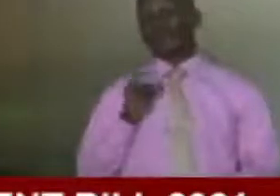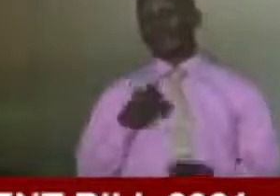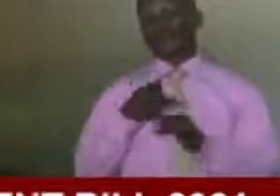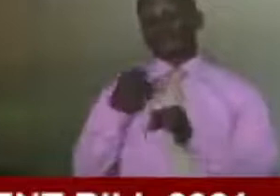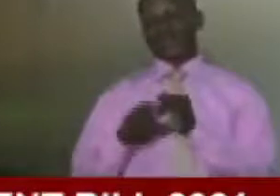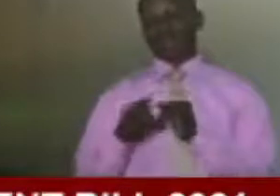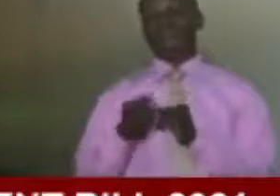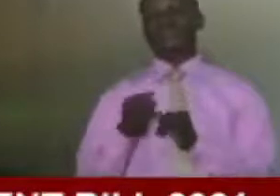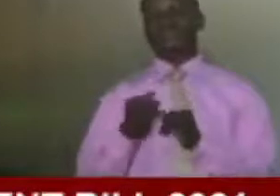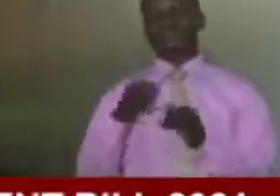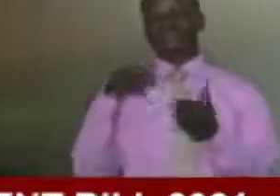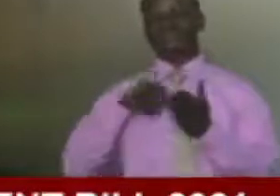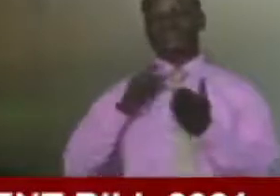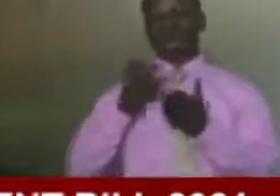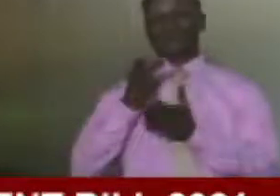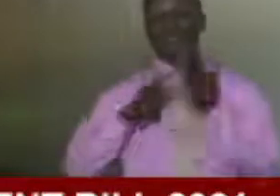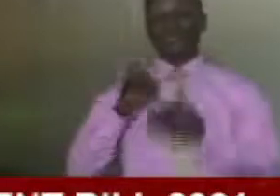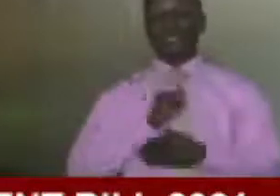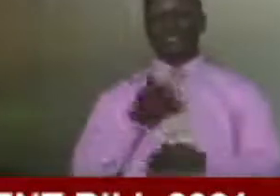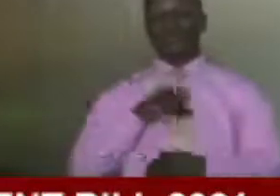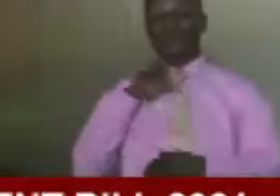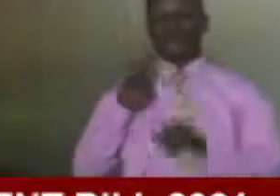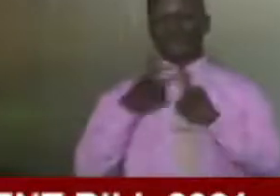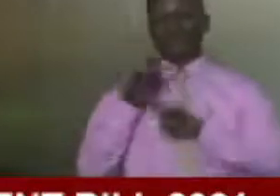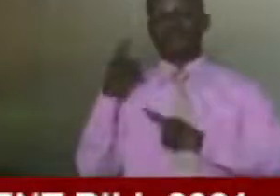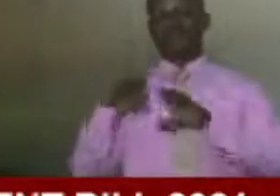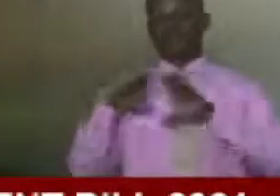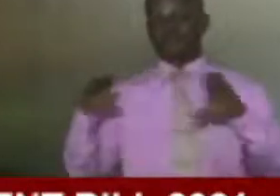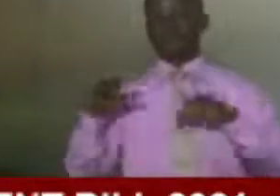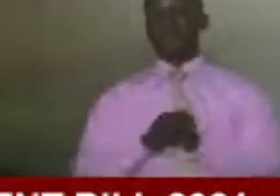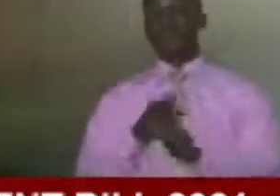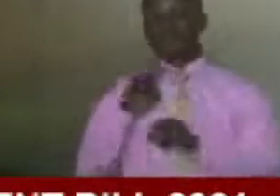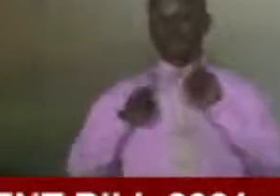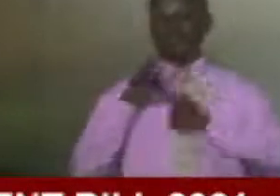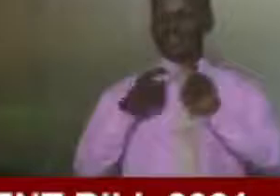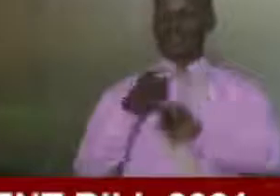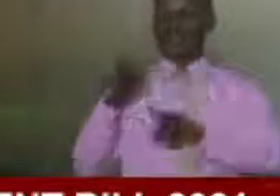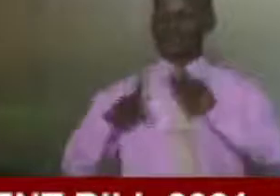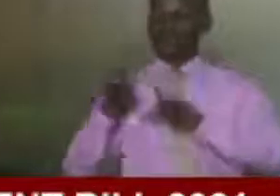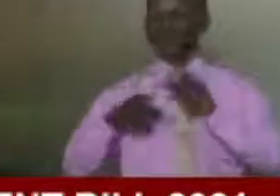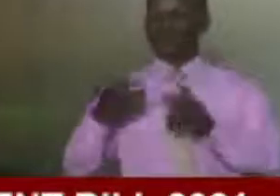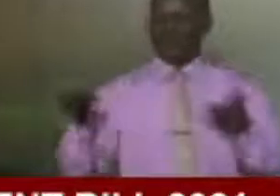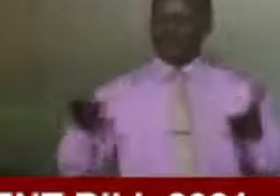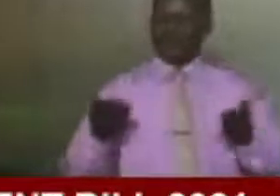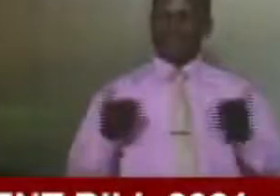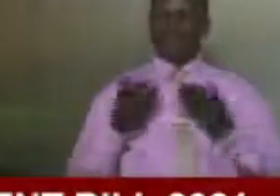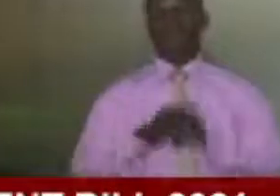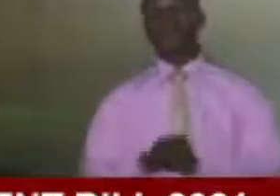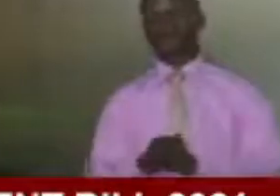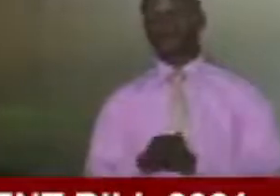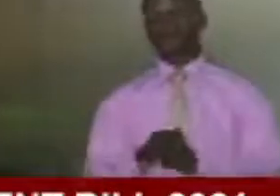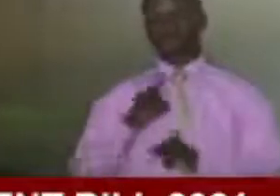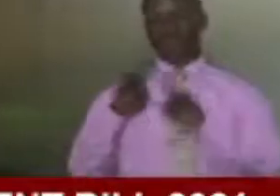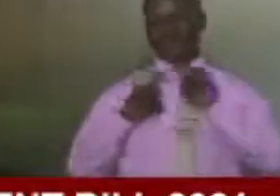one or two questions from the floor. It's a town hall meeting, so it's supposed to be an all-encompassing